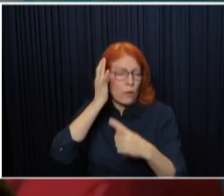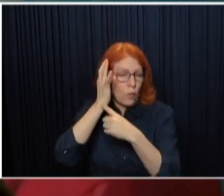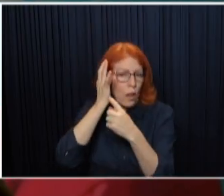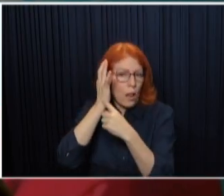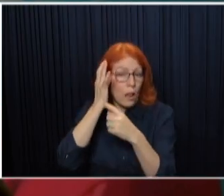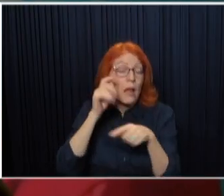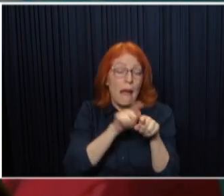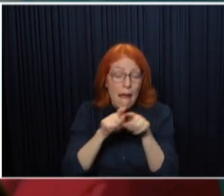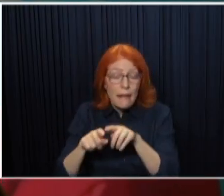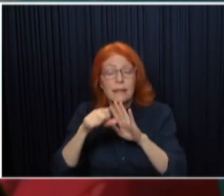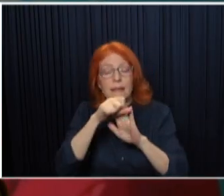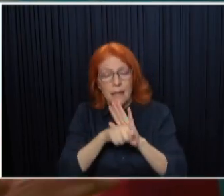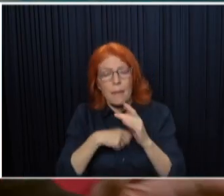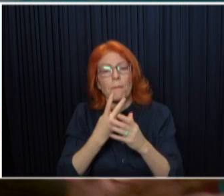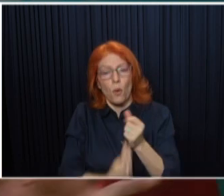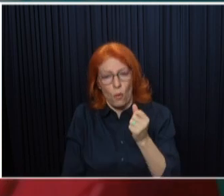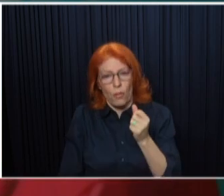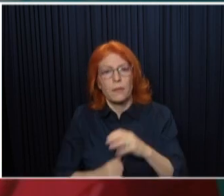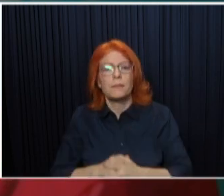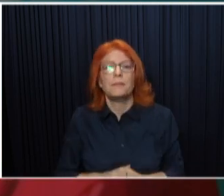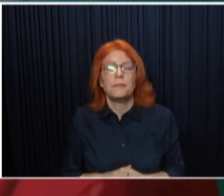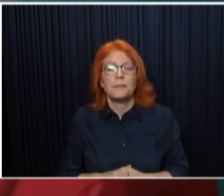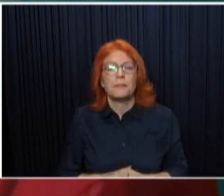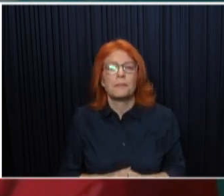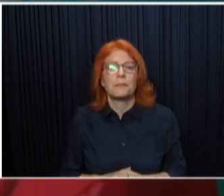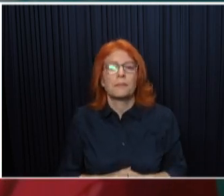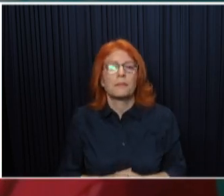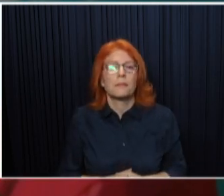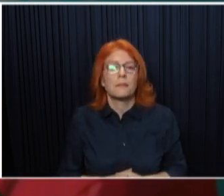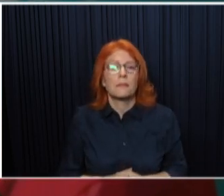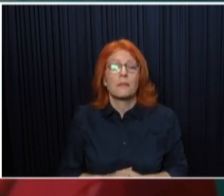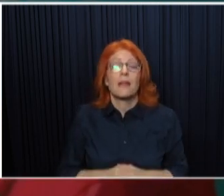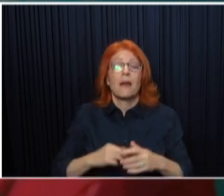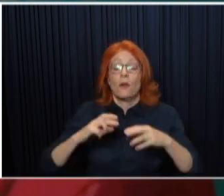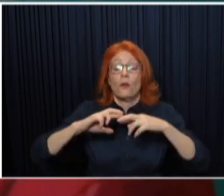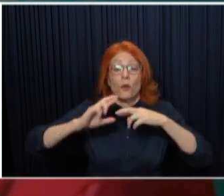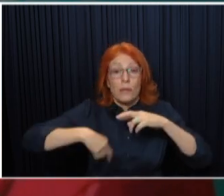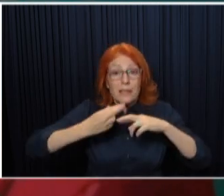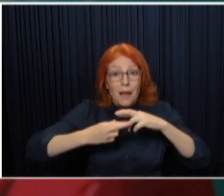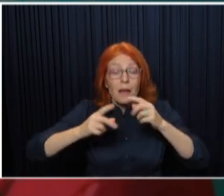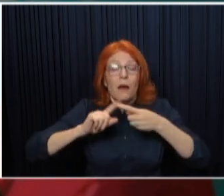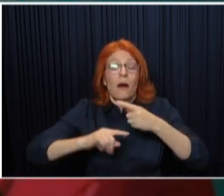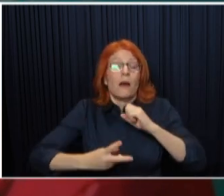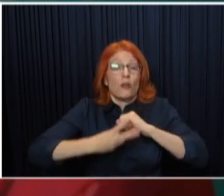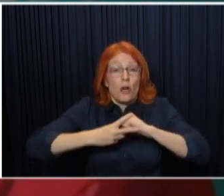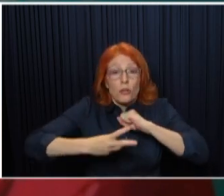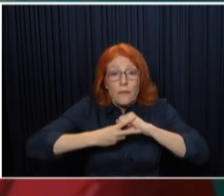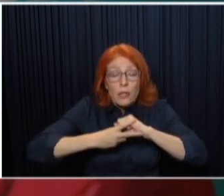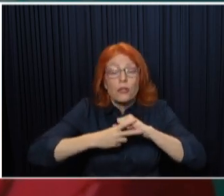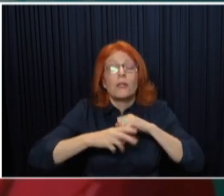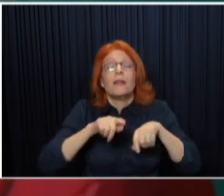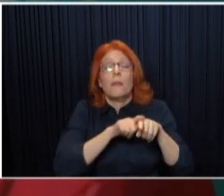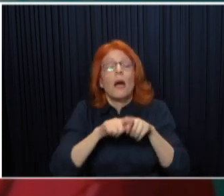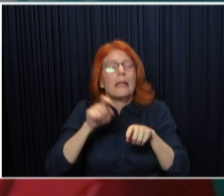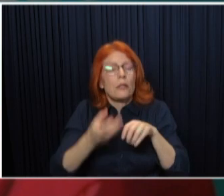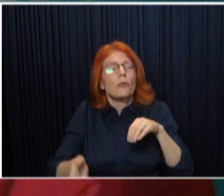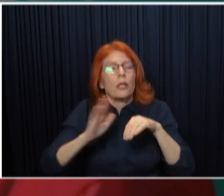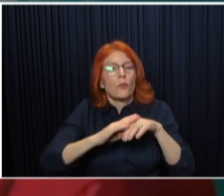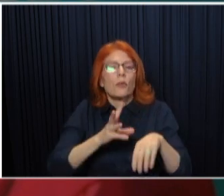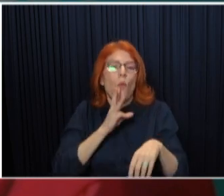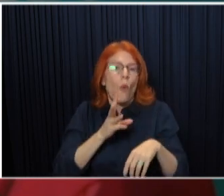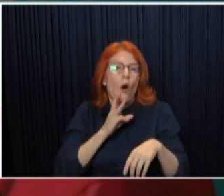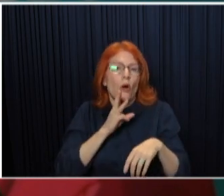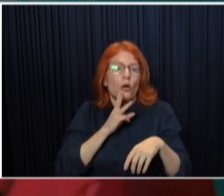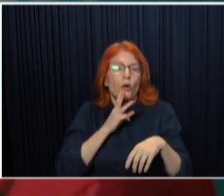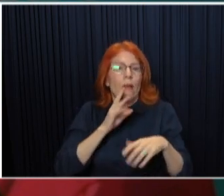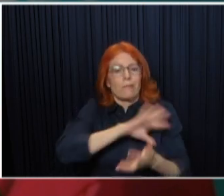as well as a state issue. There's recycling, there's conservation, but we need to increase the water